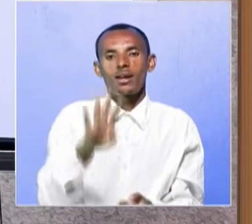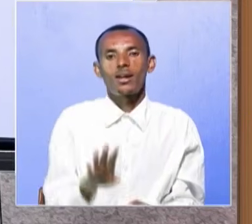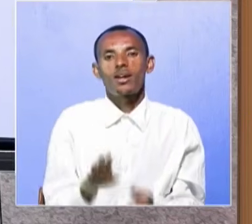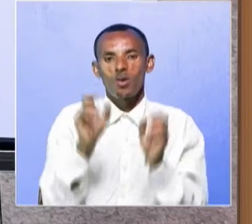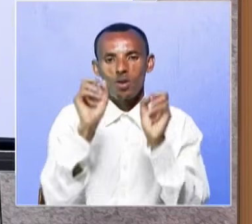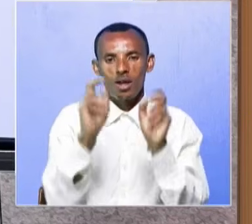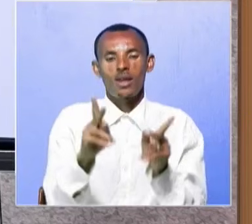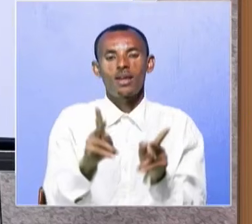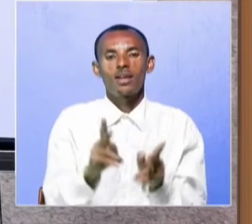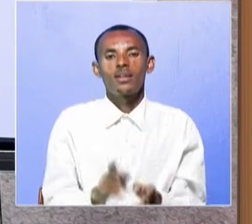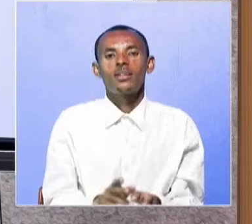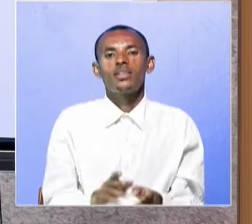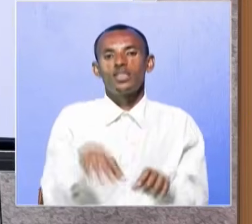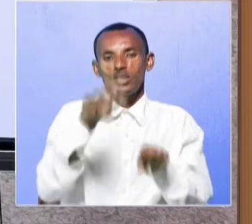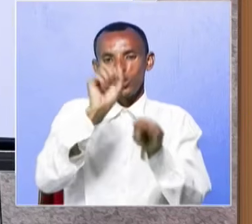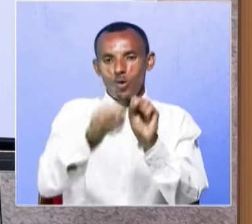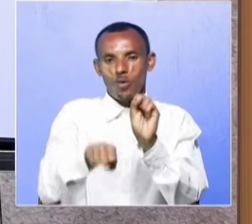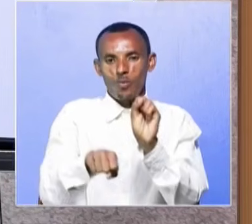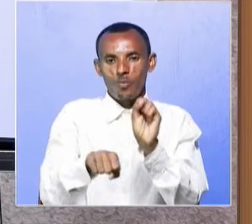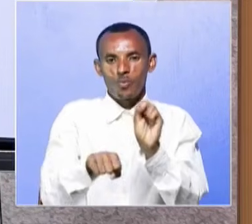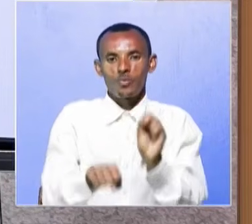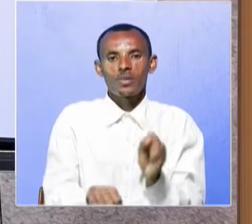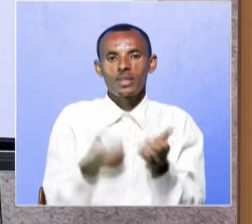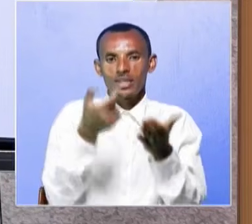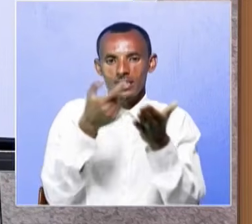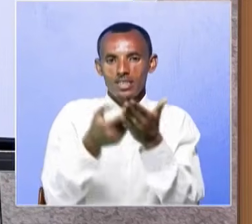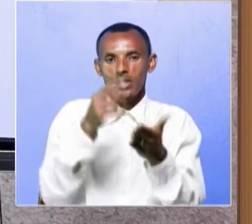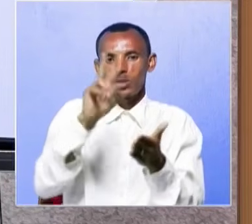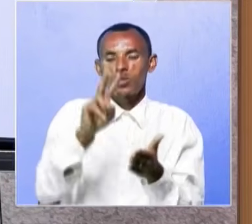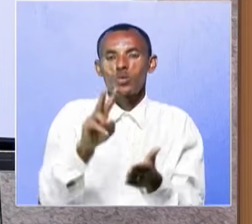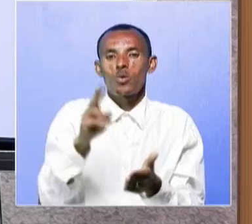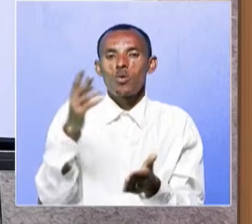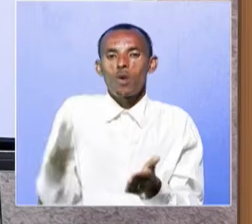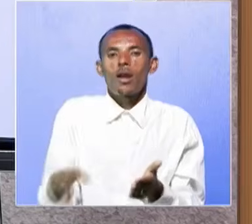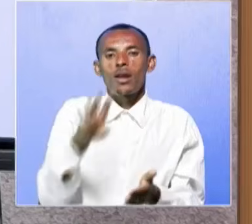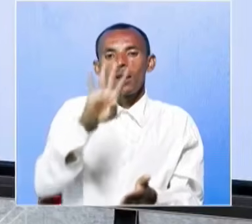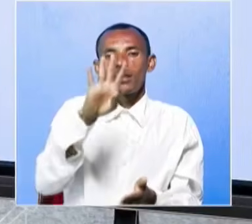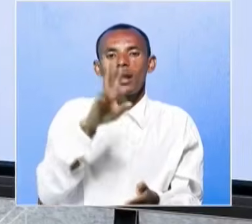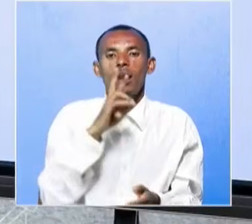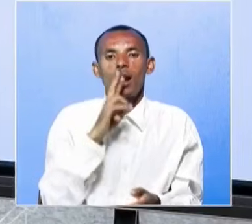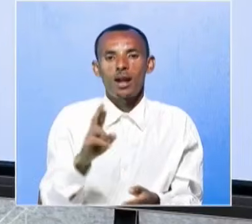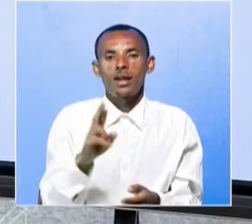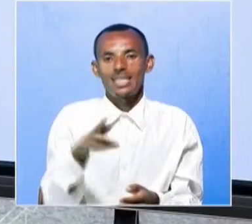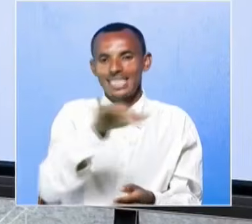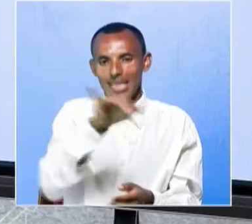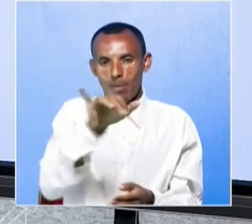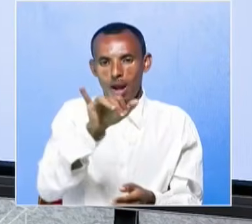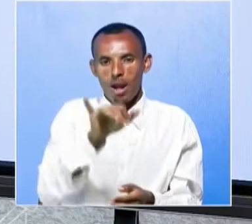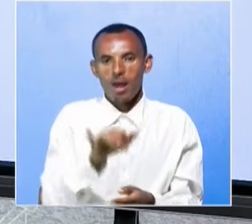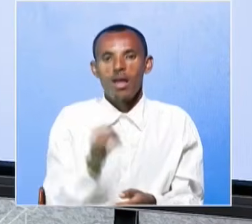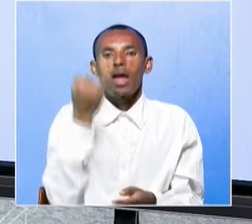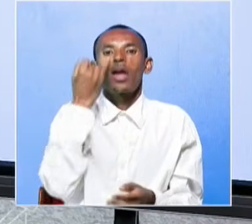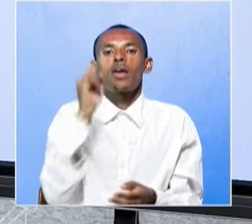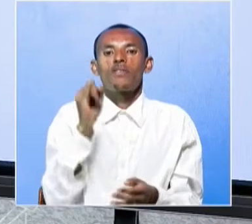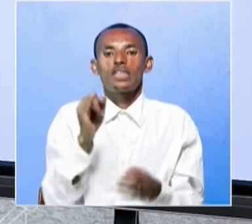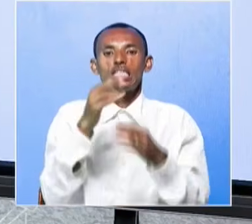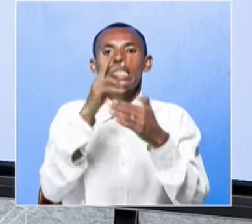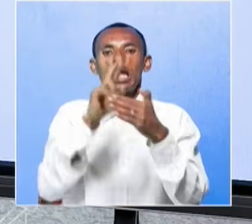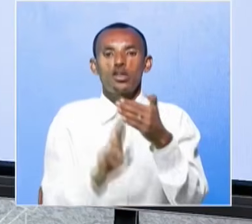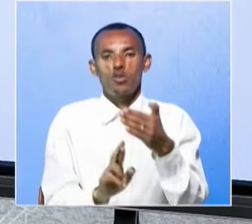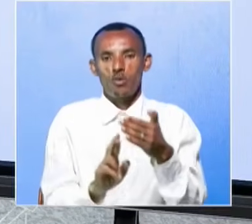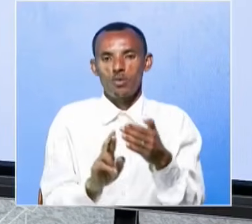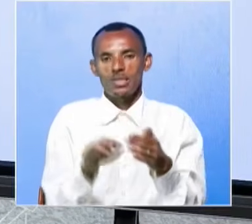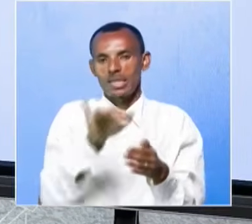Okay, so these two quadrilaterals are similar if the ratio of